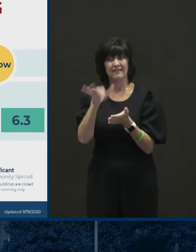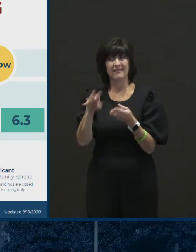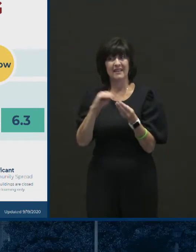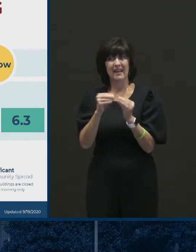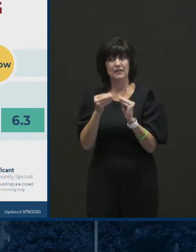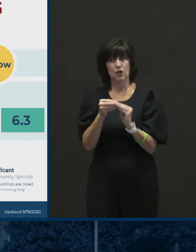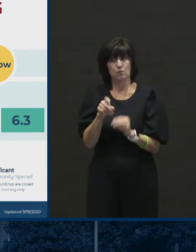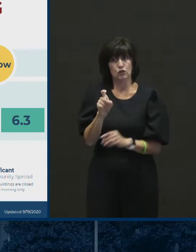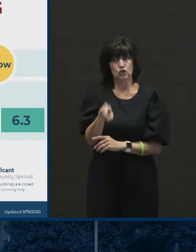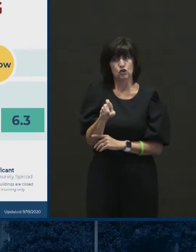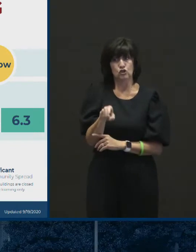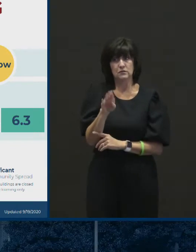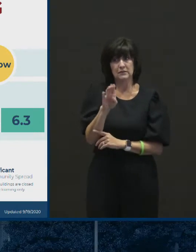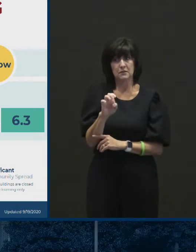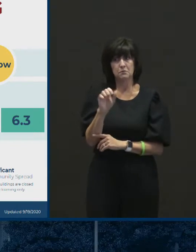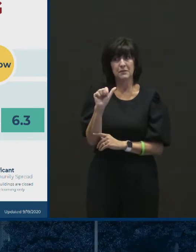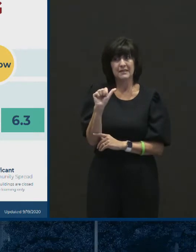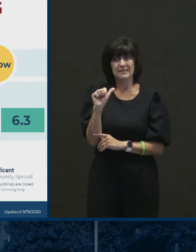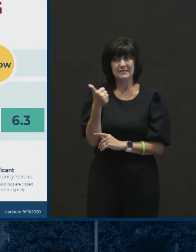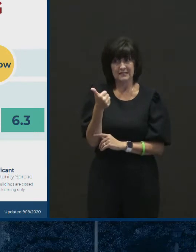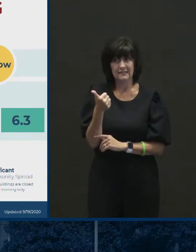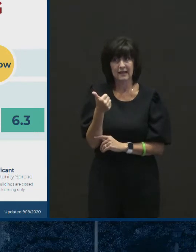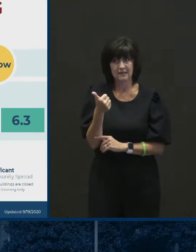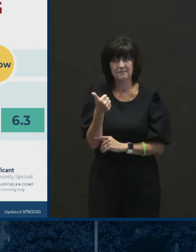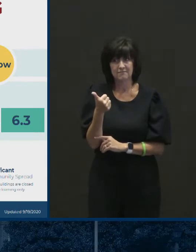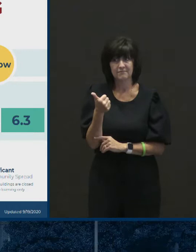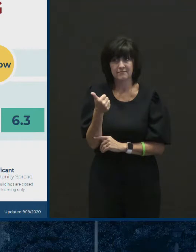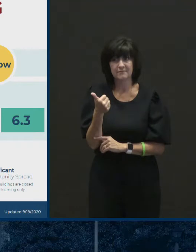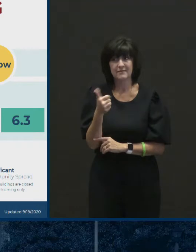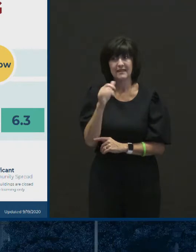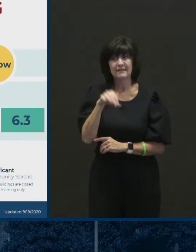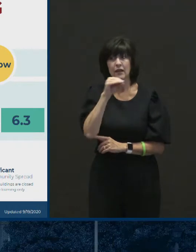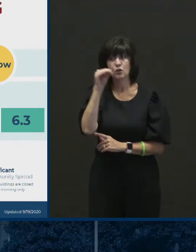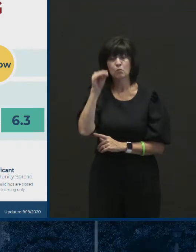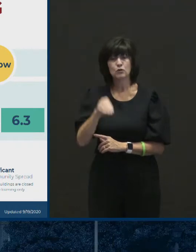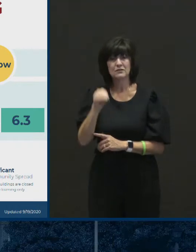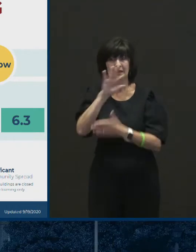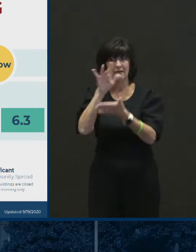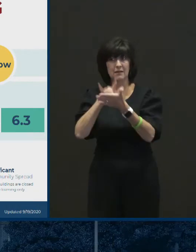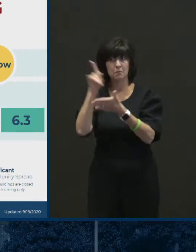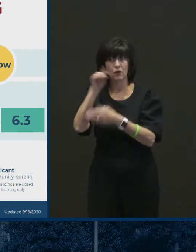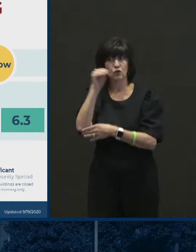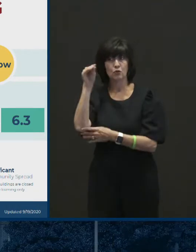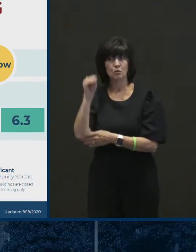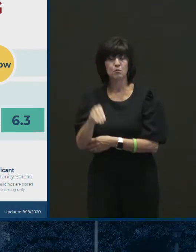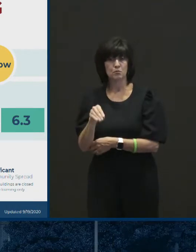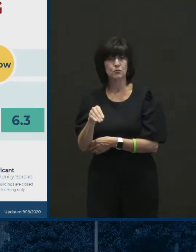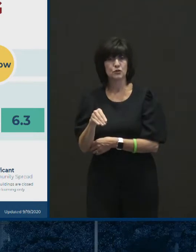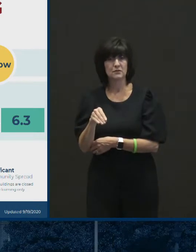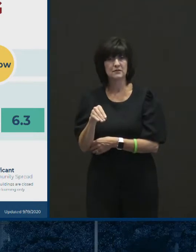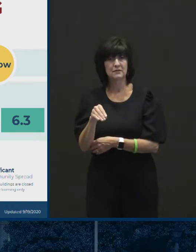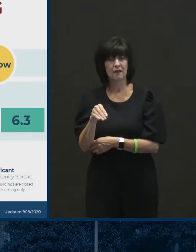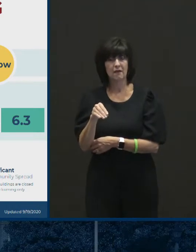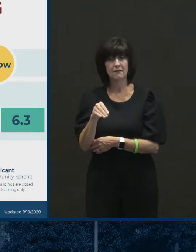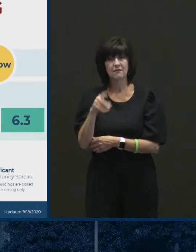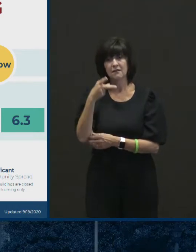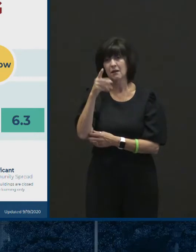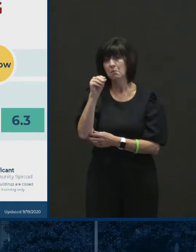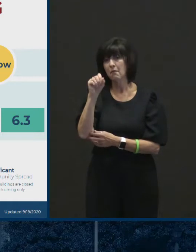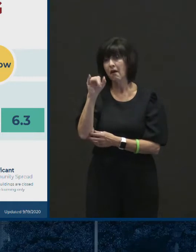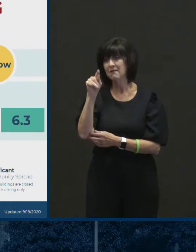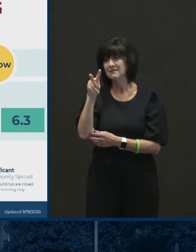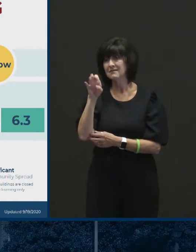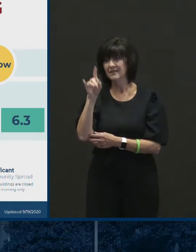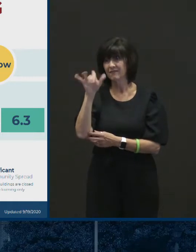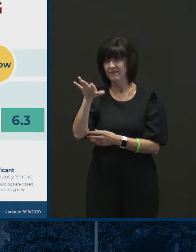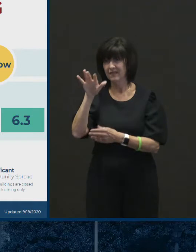a green scenario. Percent positive needs to be at 3. This is a little bit, you can see this a little bit different time frame